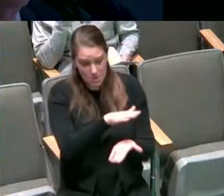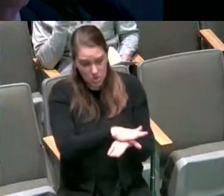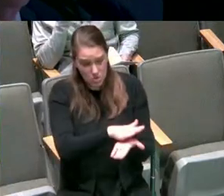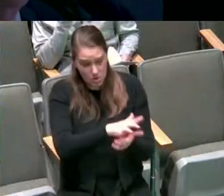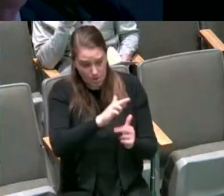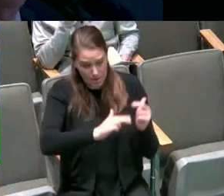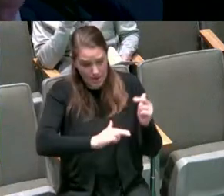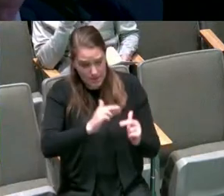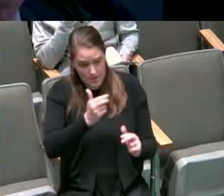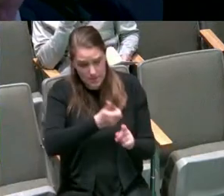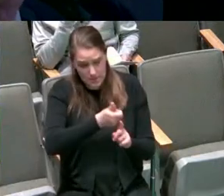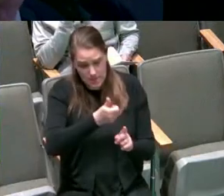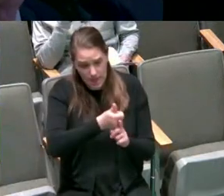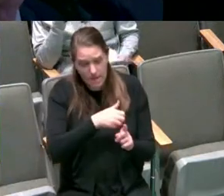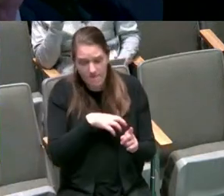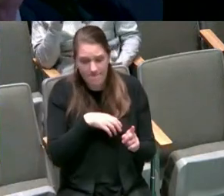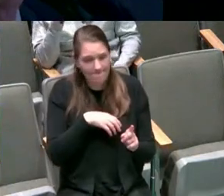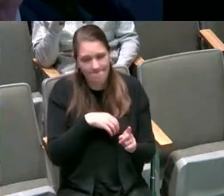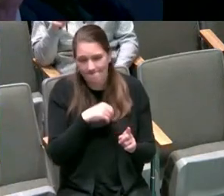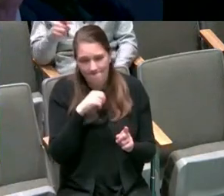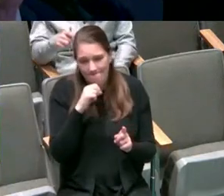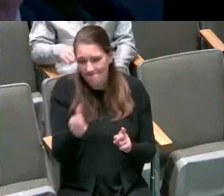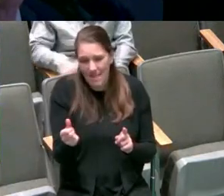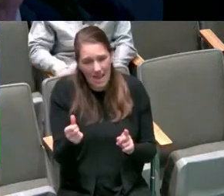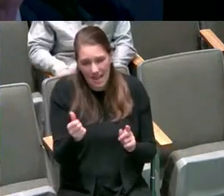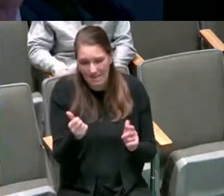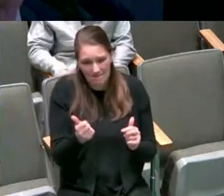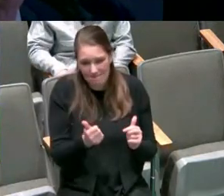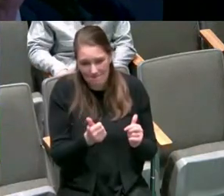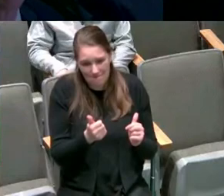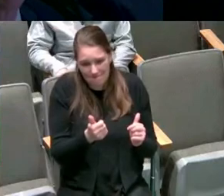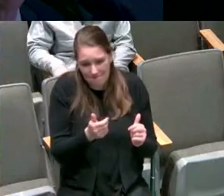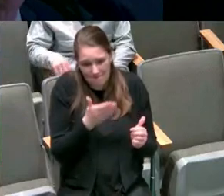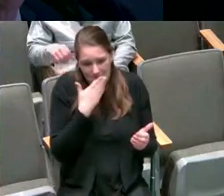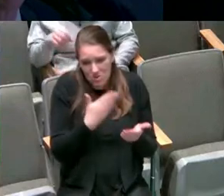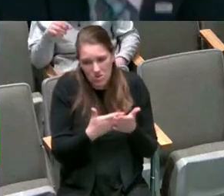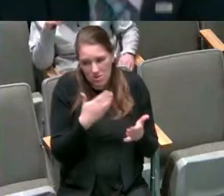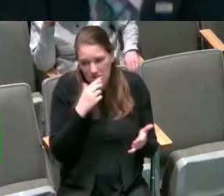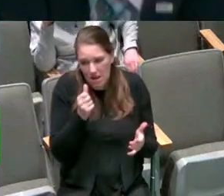buildings as not viable at this time